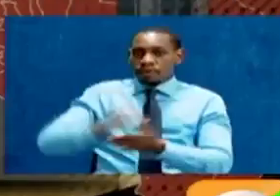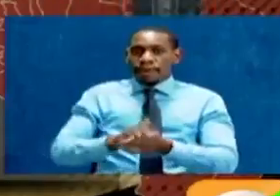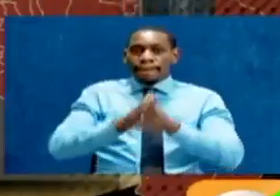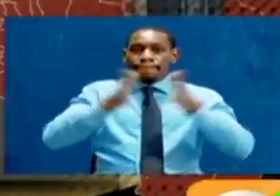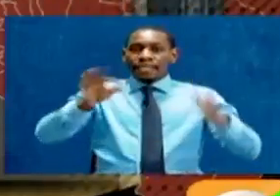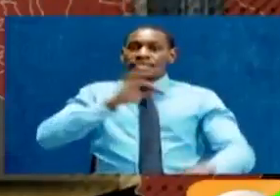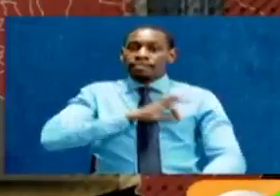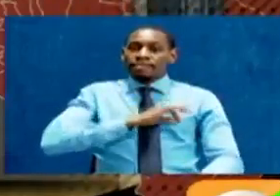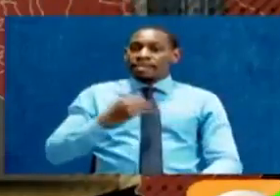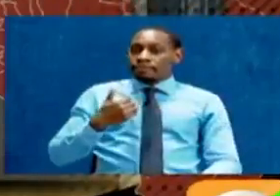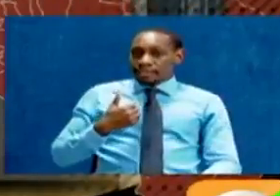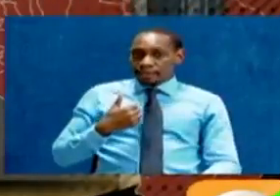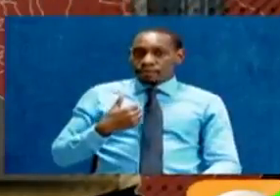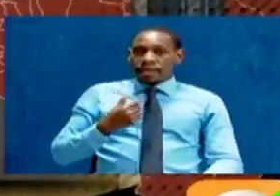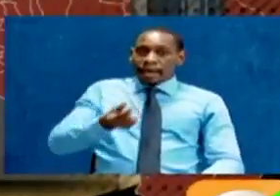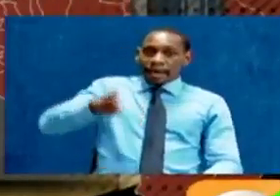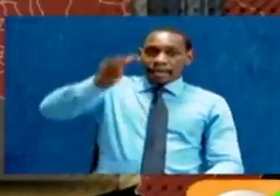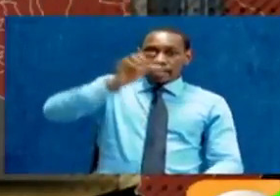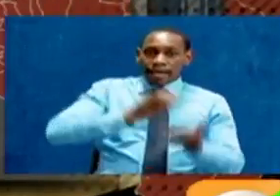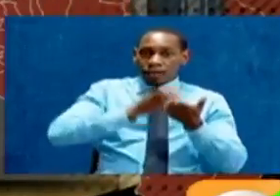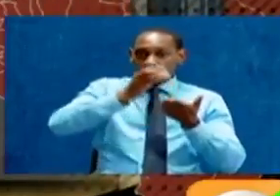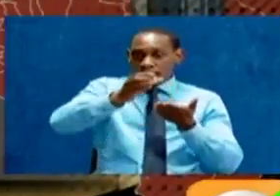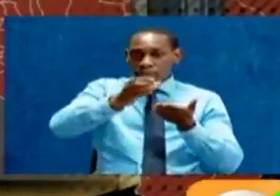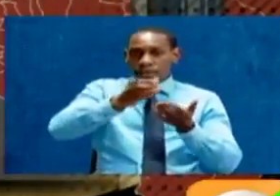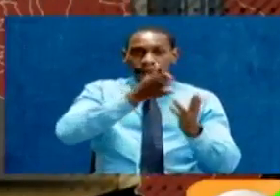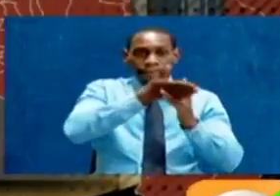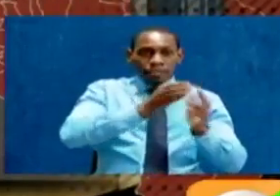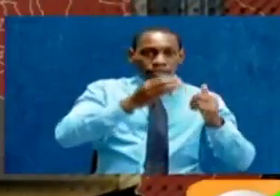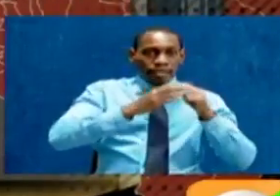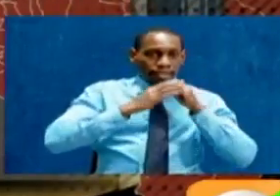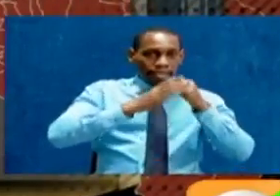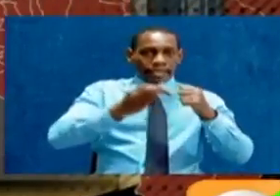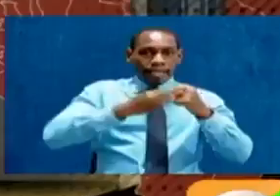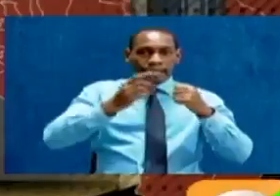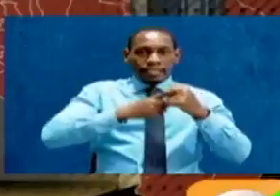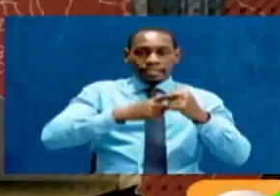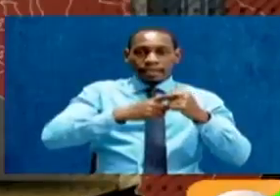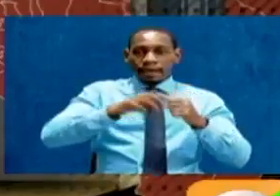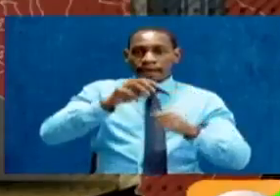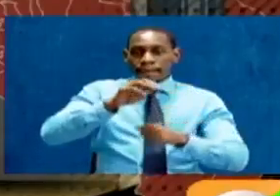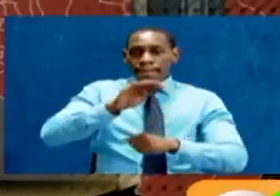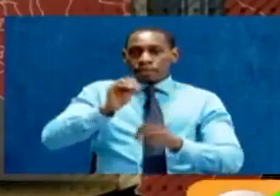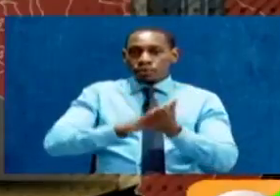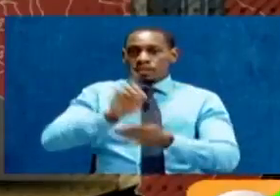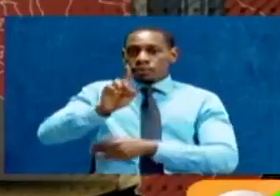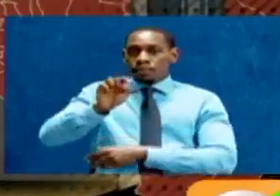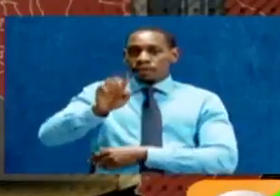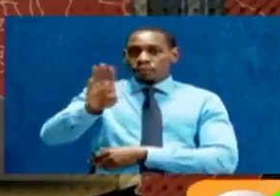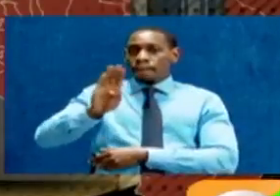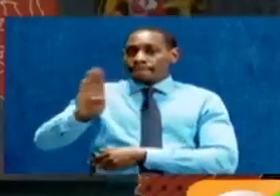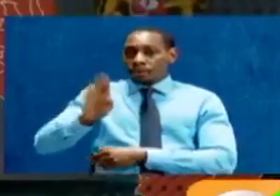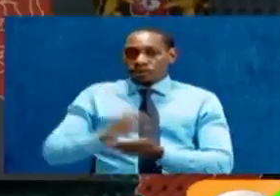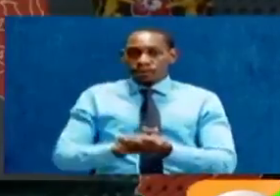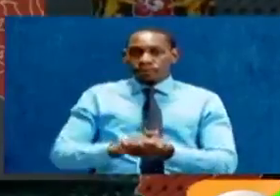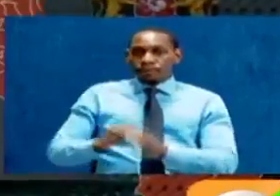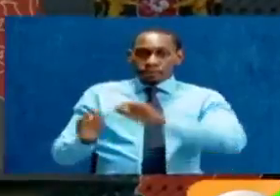would be the biggest beneficiaries with an increased allocation of between 986 million shillings and 1.4 billion